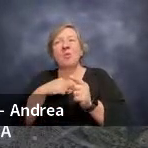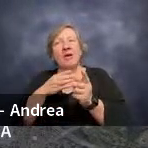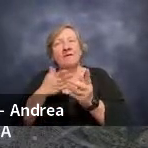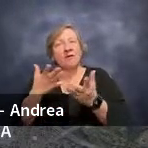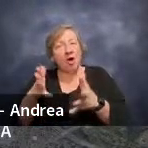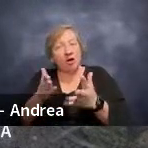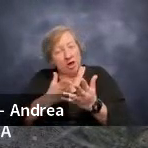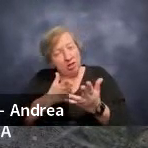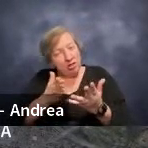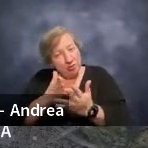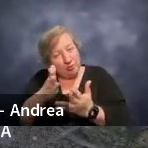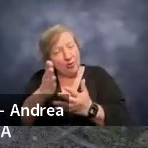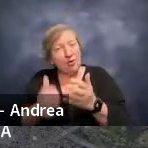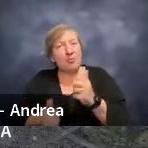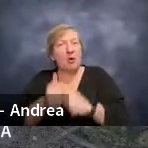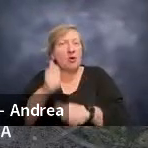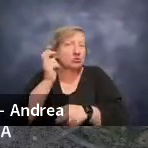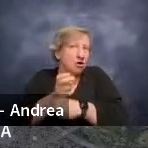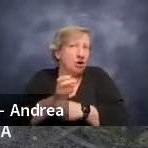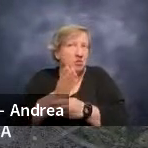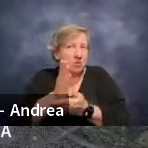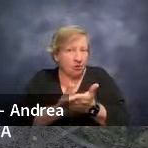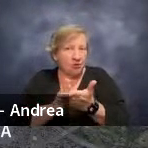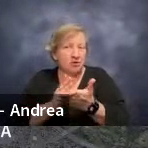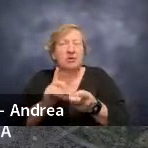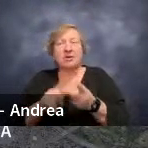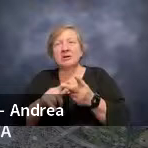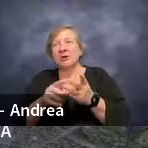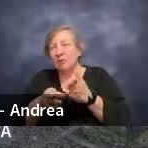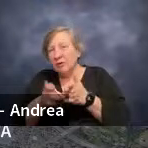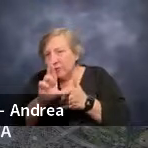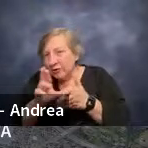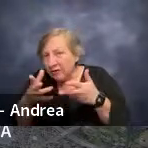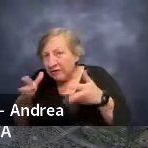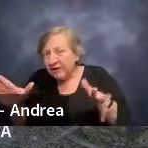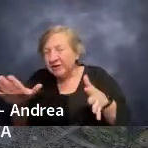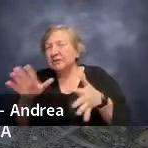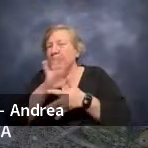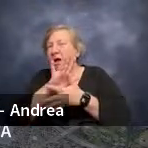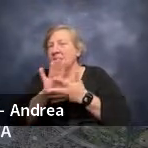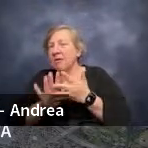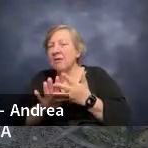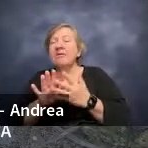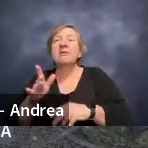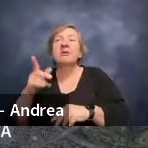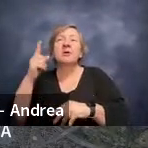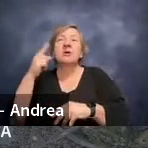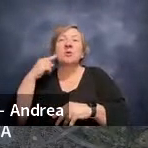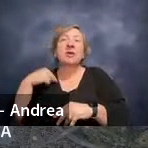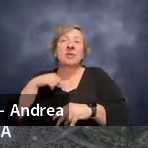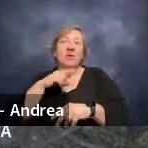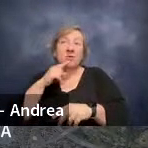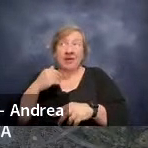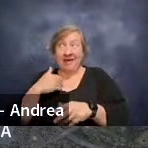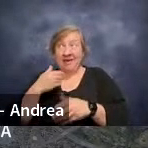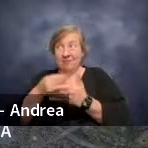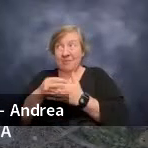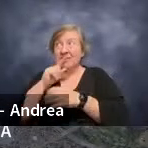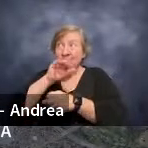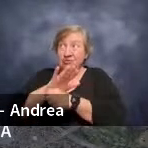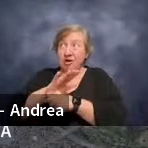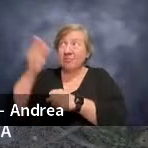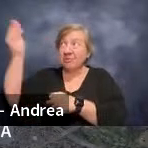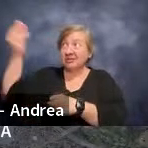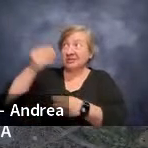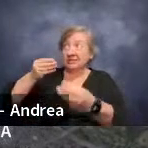toughest reviews, and we think that having committed funding is one of